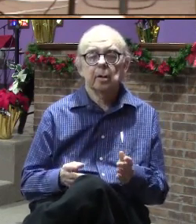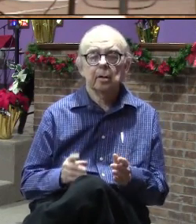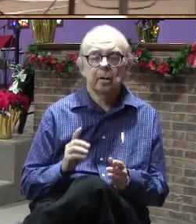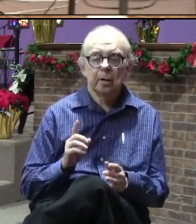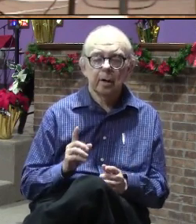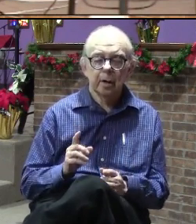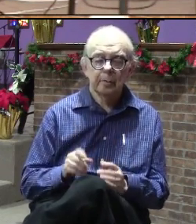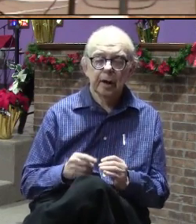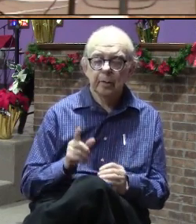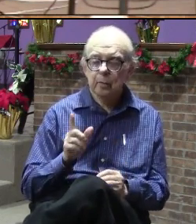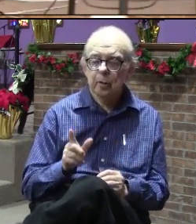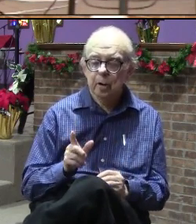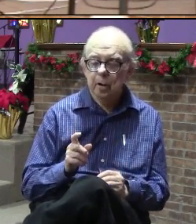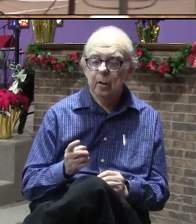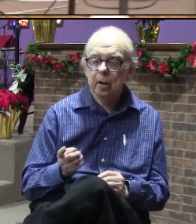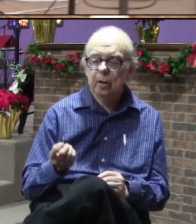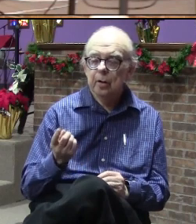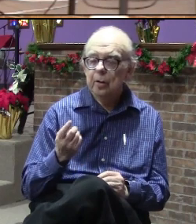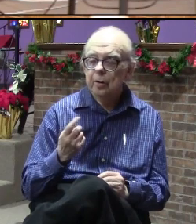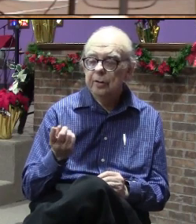who's coming after him,